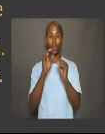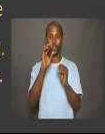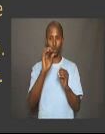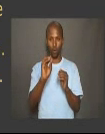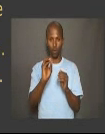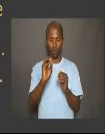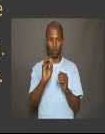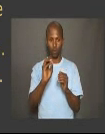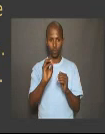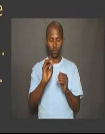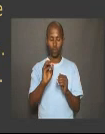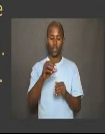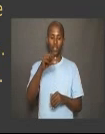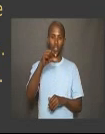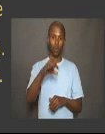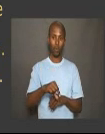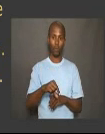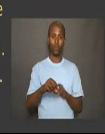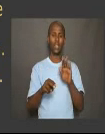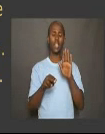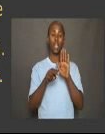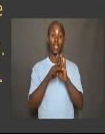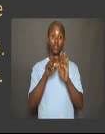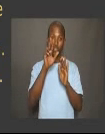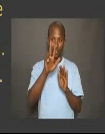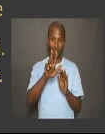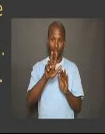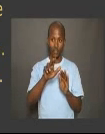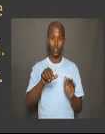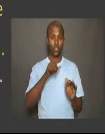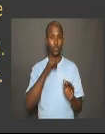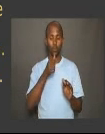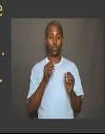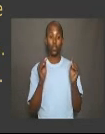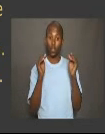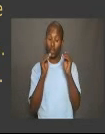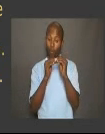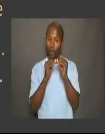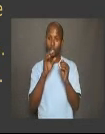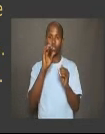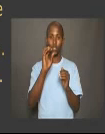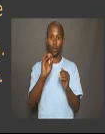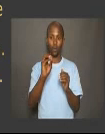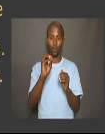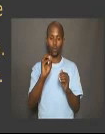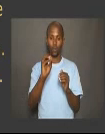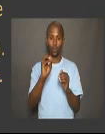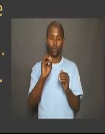equal 0, and Q of negative 3 does not equal